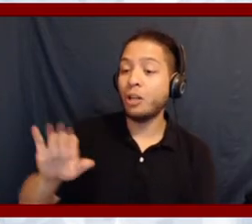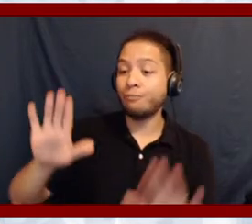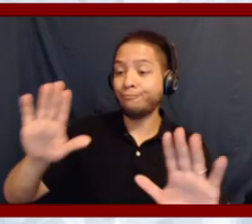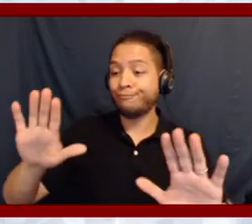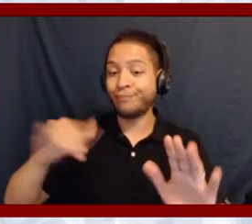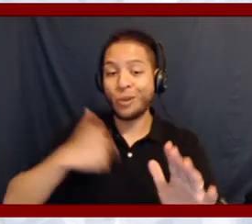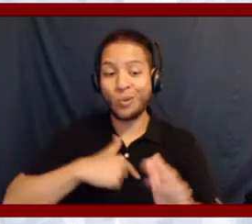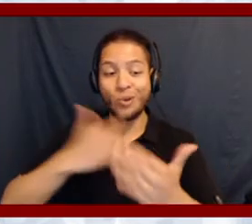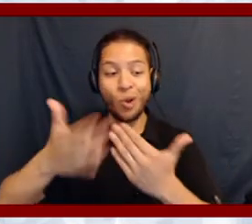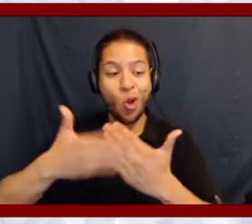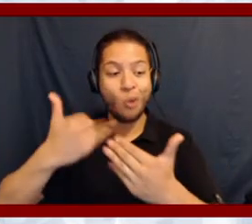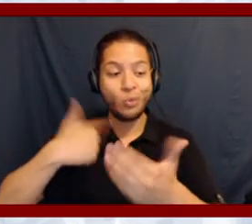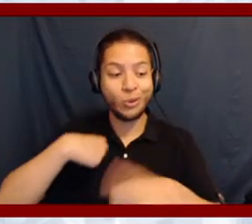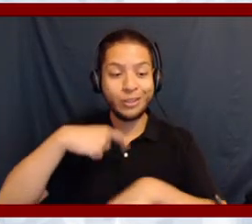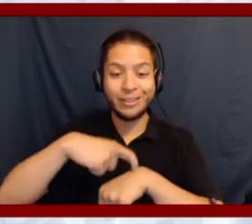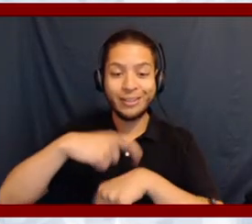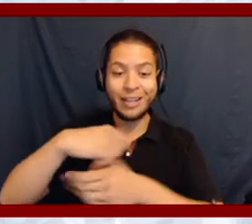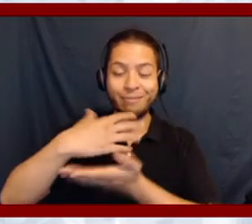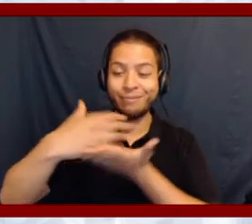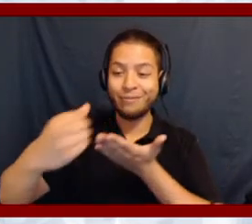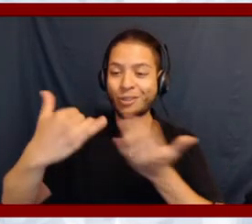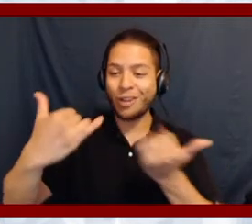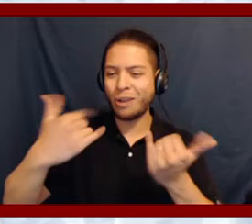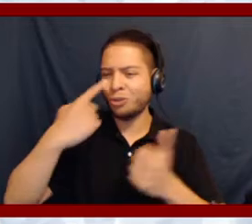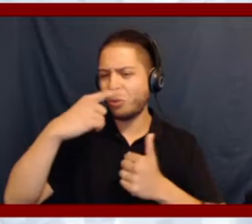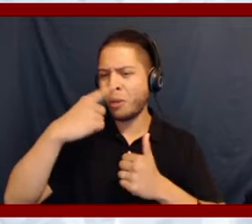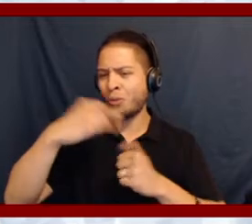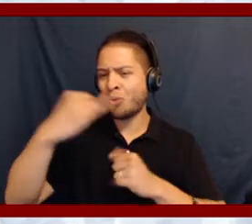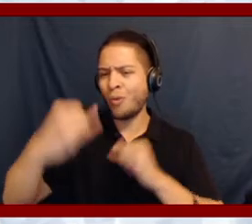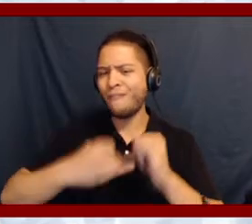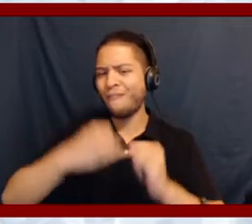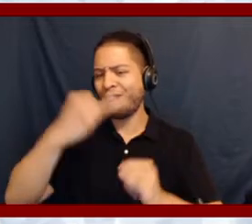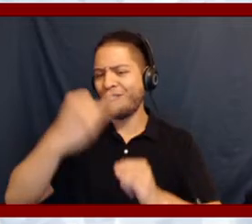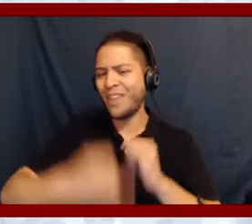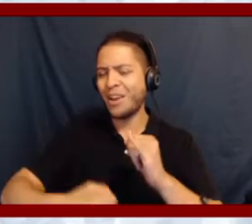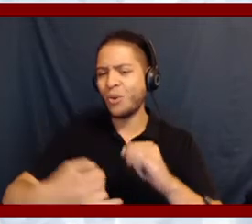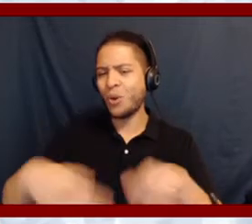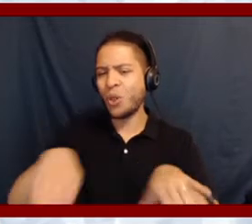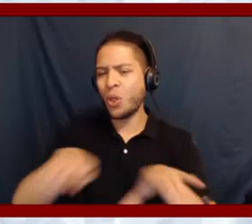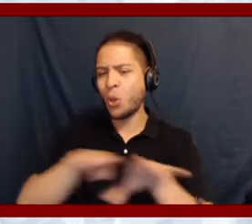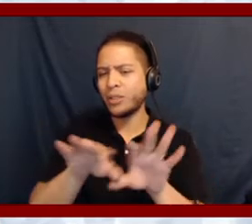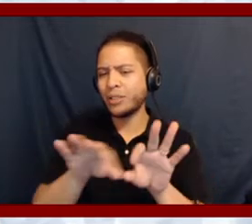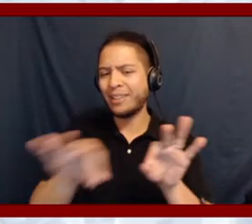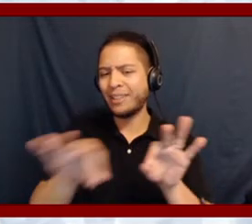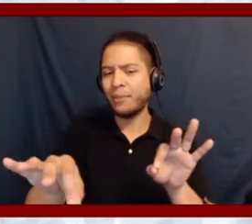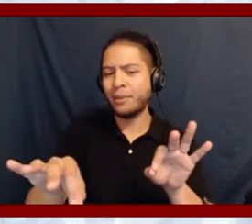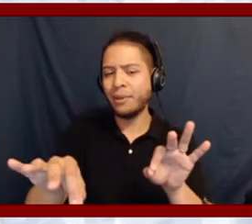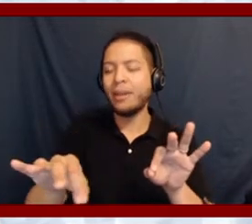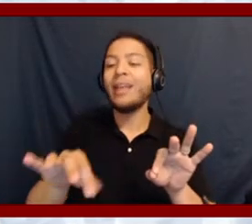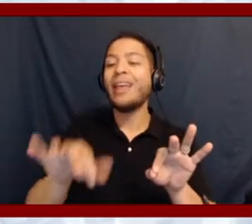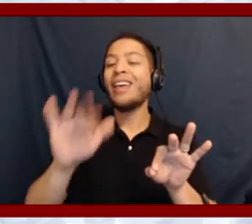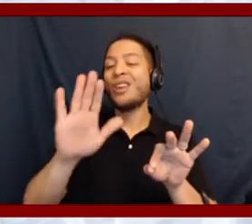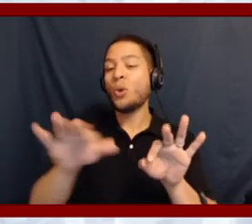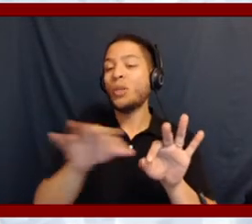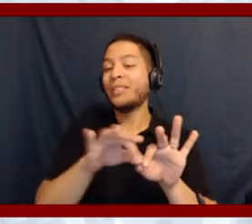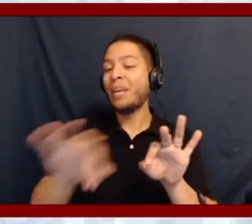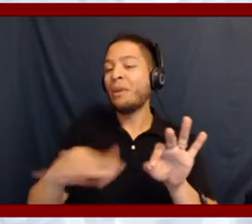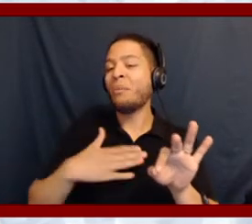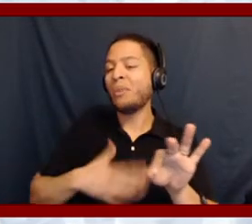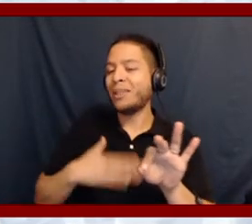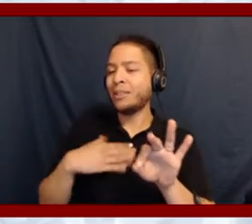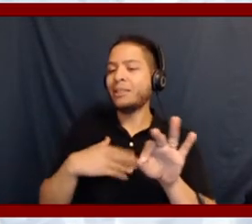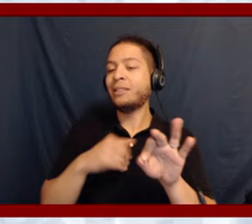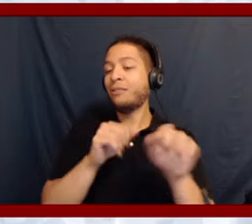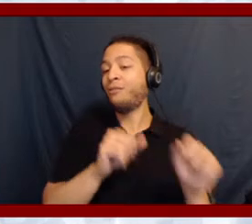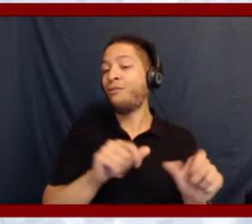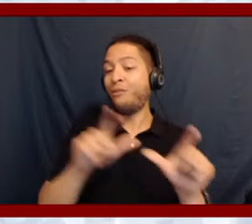to offer a final closing statement, but I'm hoping that you can do that in response to one more question that I'm gonna toss to